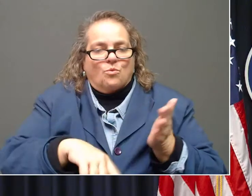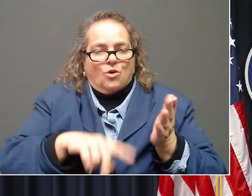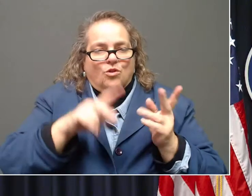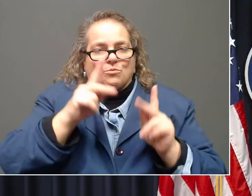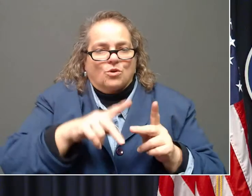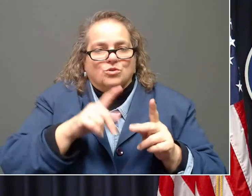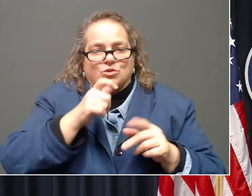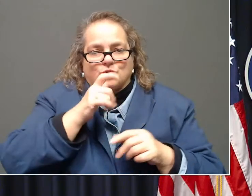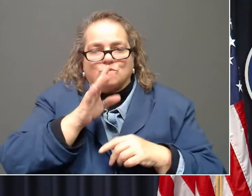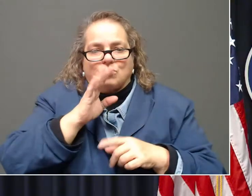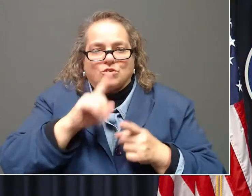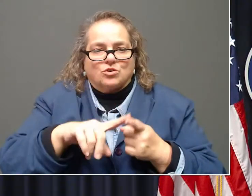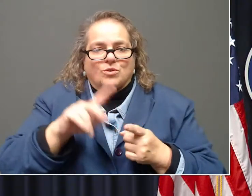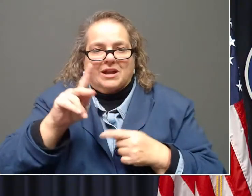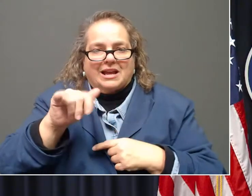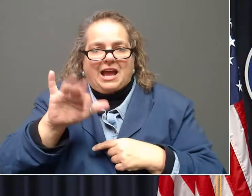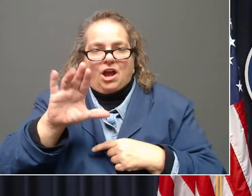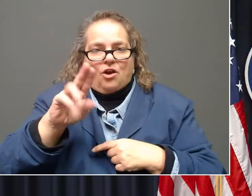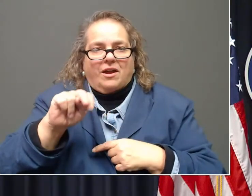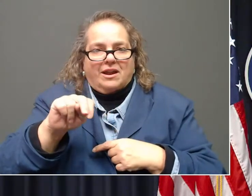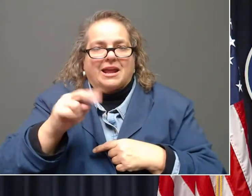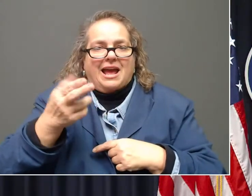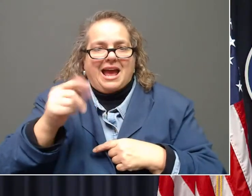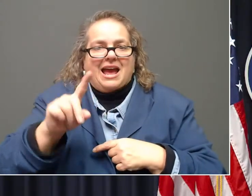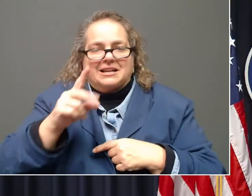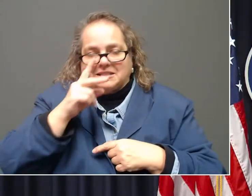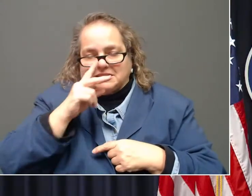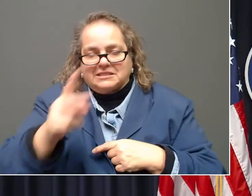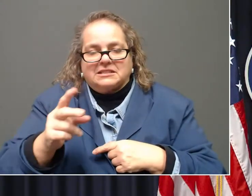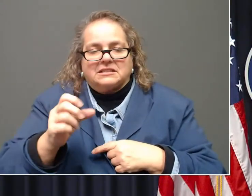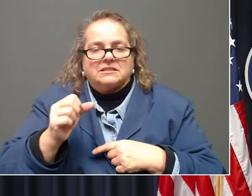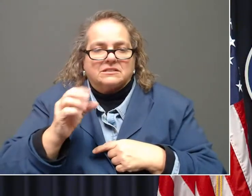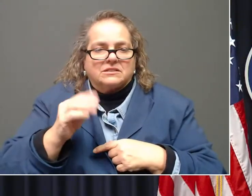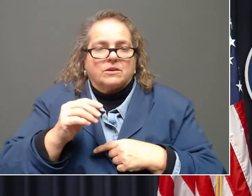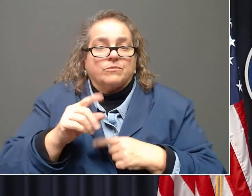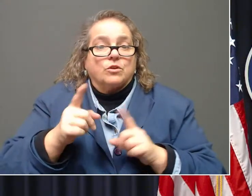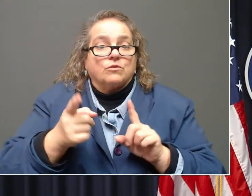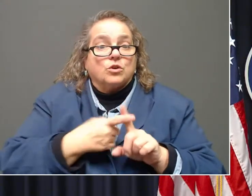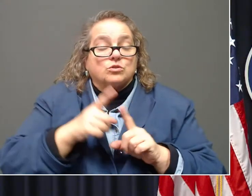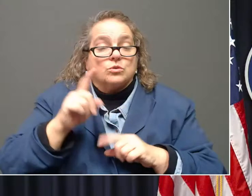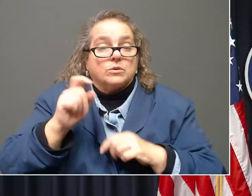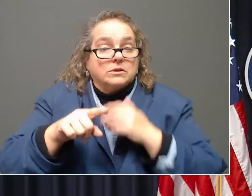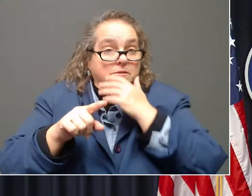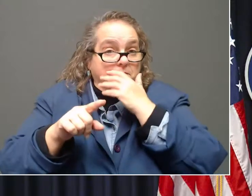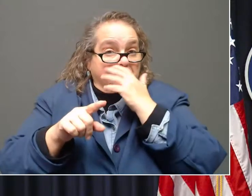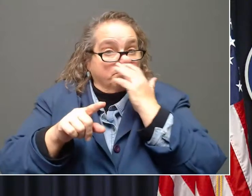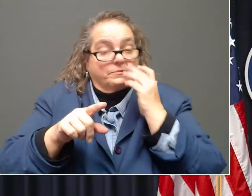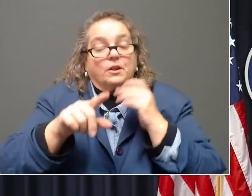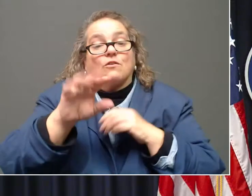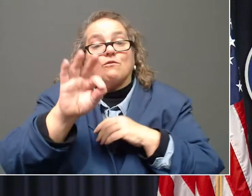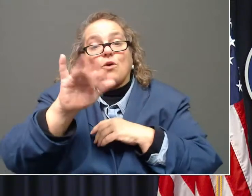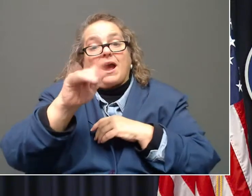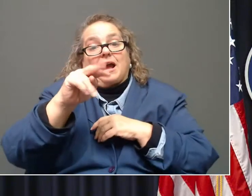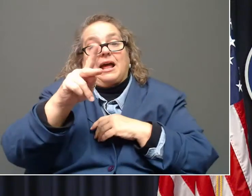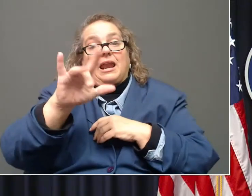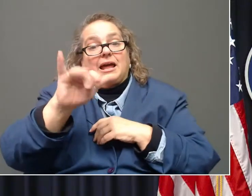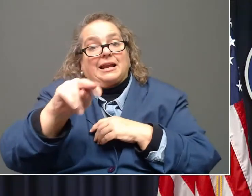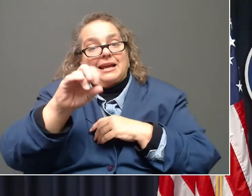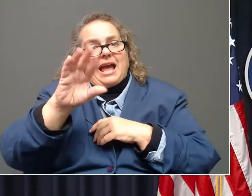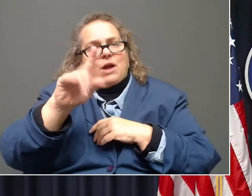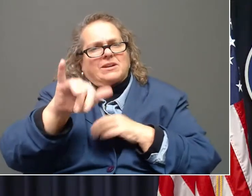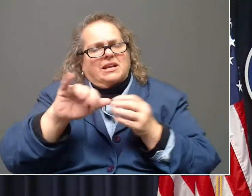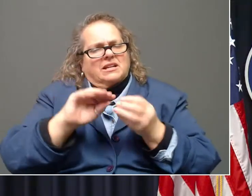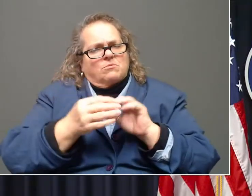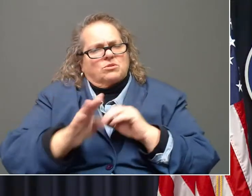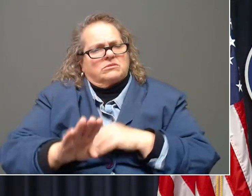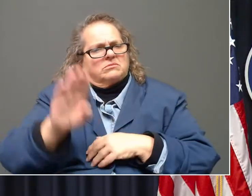documents that the system ought to recognize, and we're working real hard to get a new system that'll do it better. I don't think it should cause